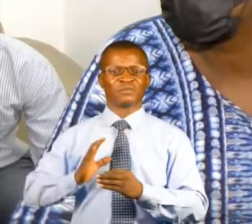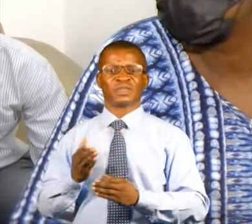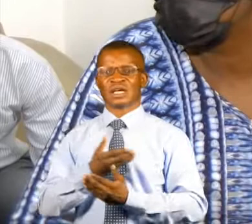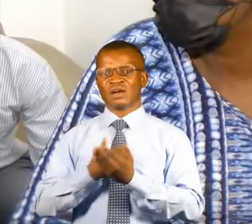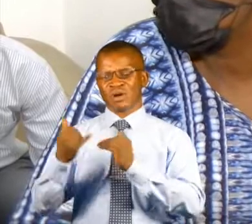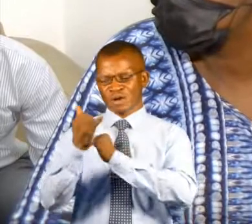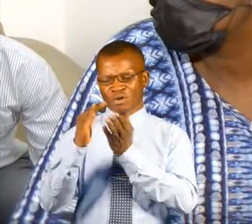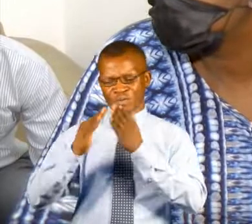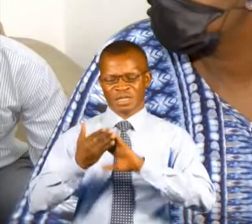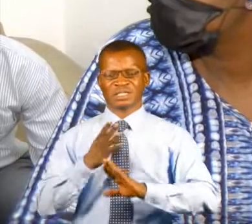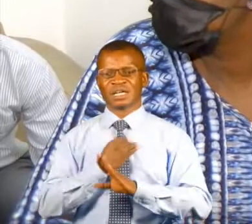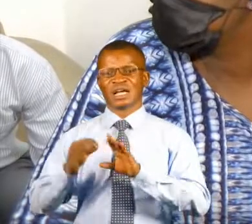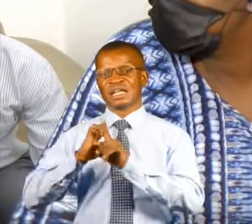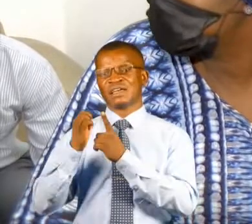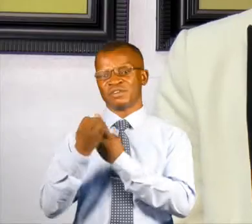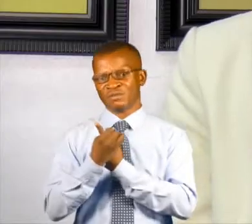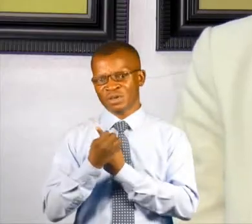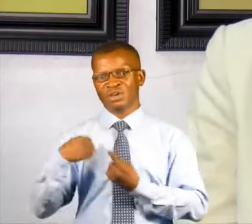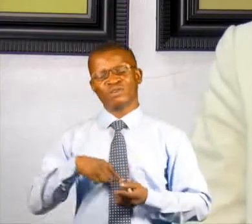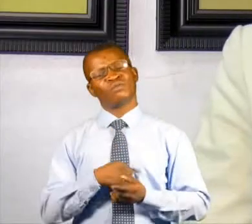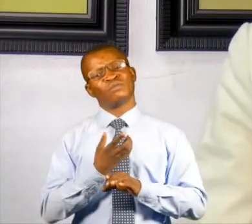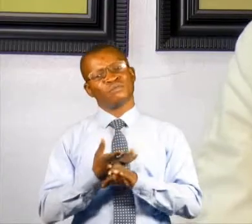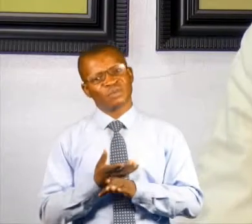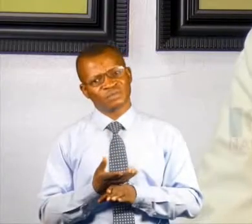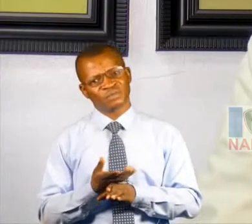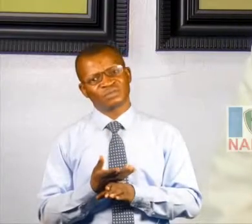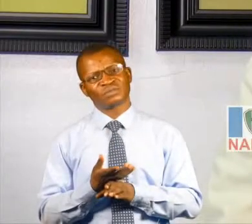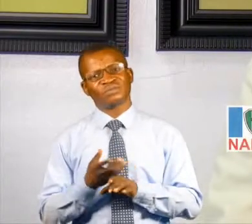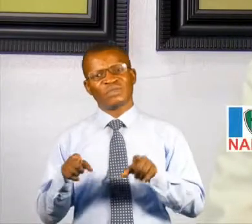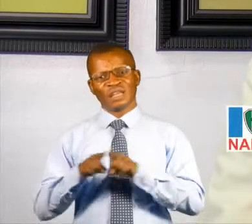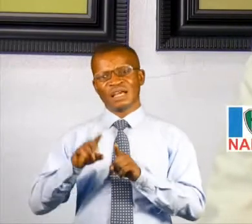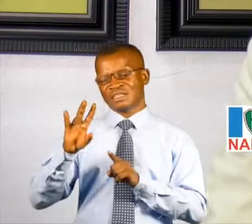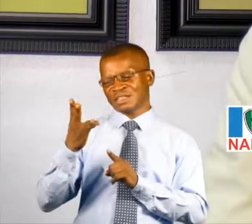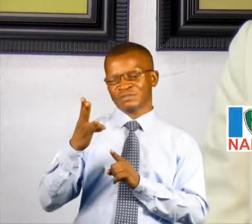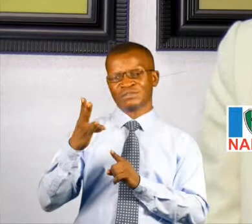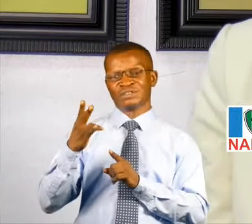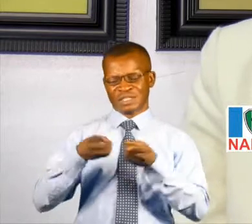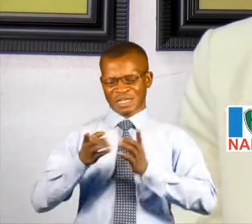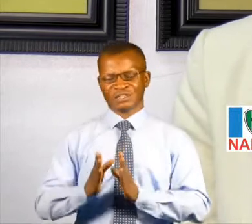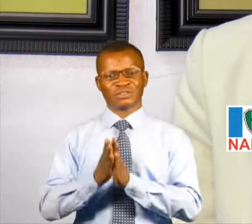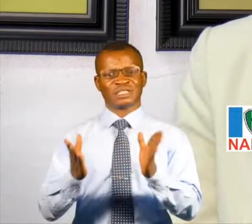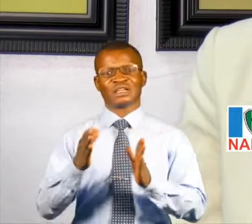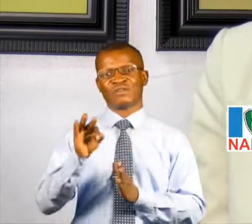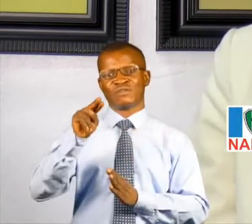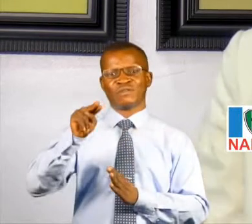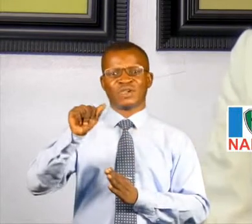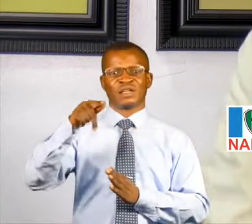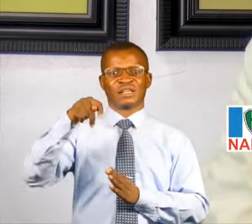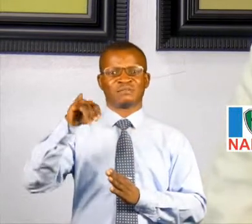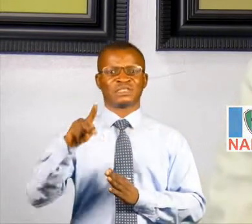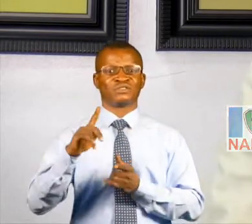our community and environs. We urge you, as the 7th Director General of